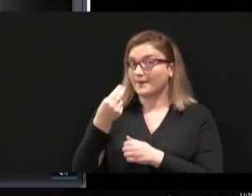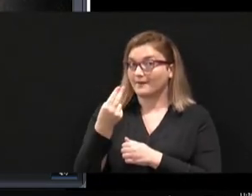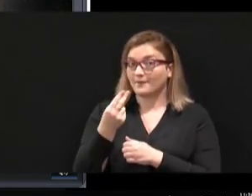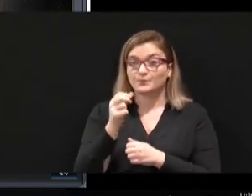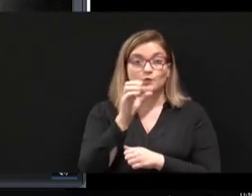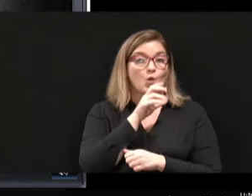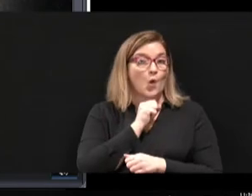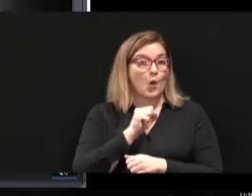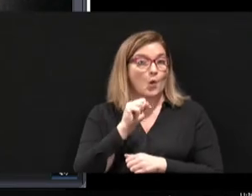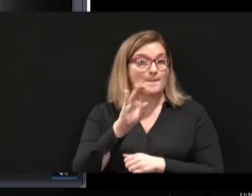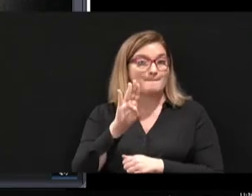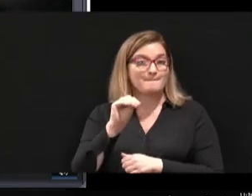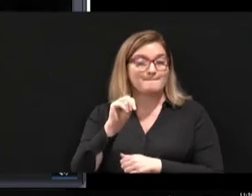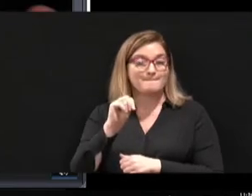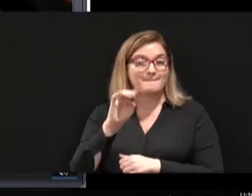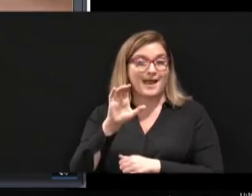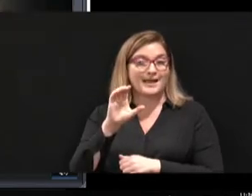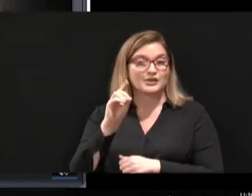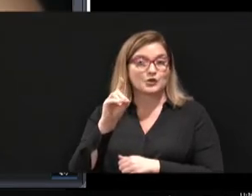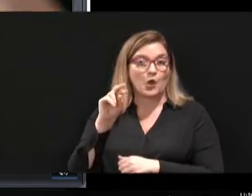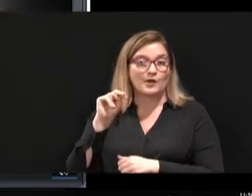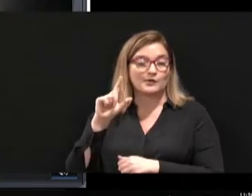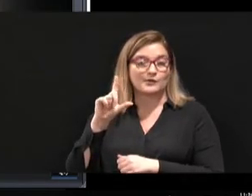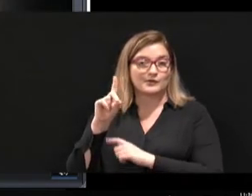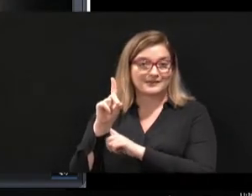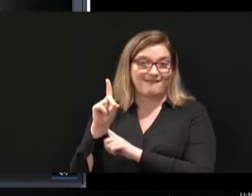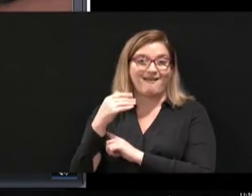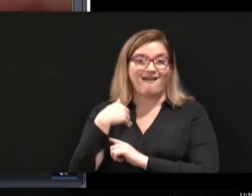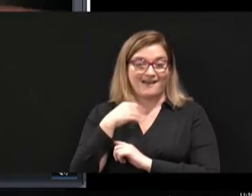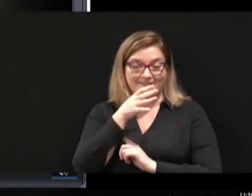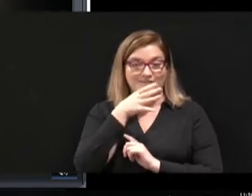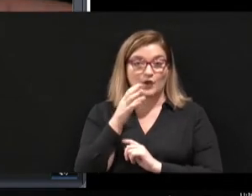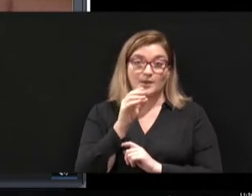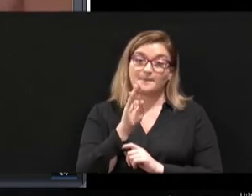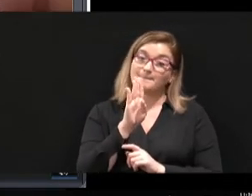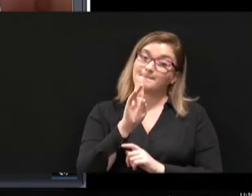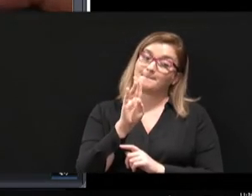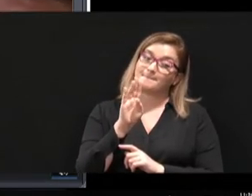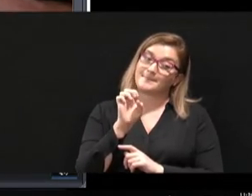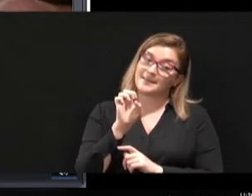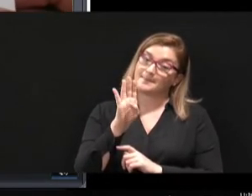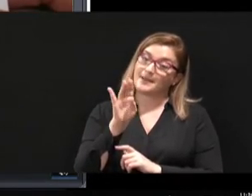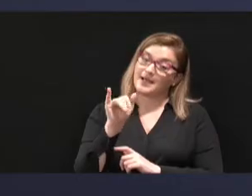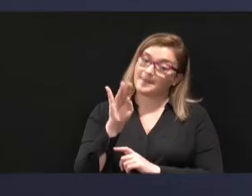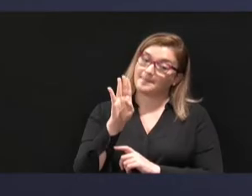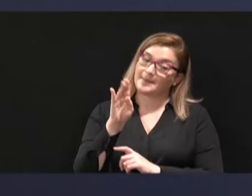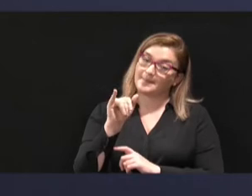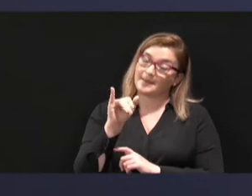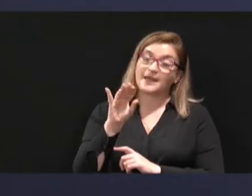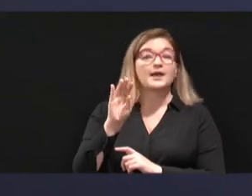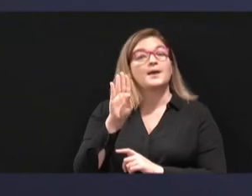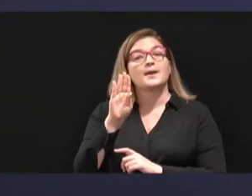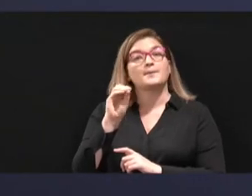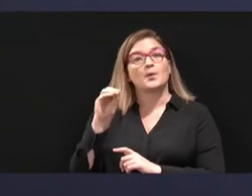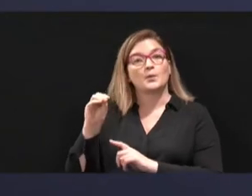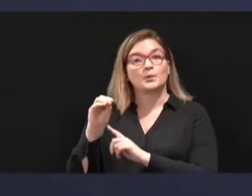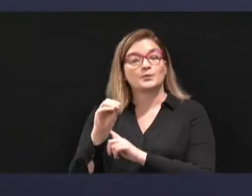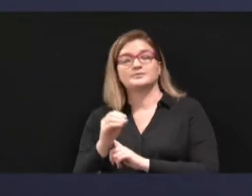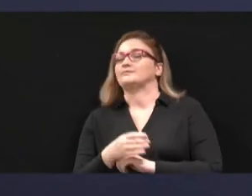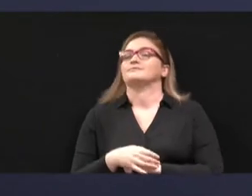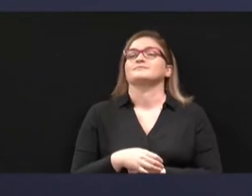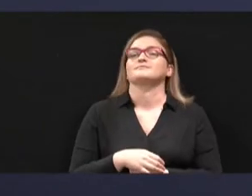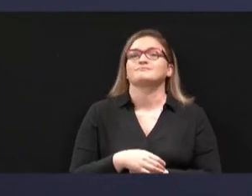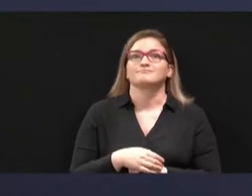farm, b-by-b-by-bo. Okay, there's another one that's similar to this, that's row, row, row that crazy boat. Okay, there's a bunch